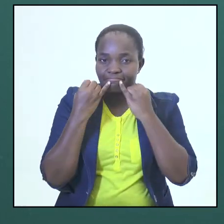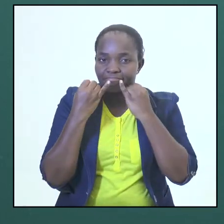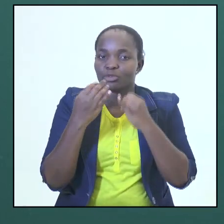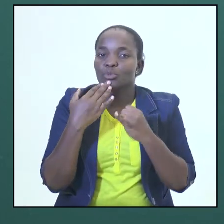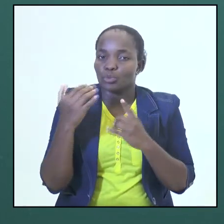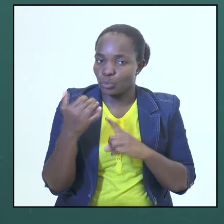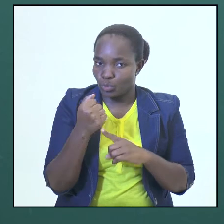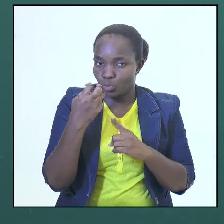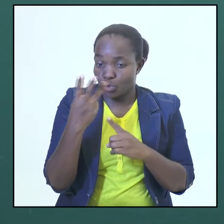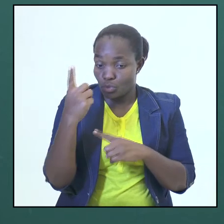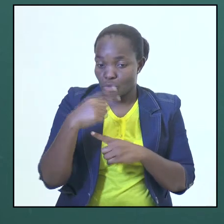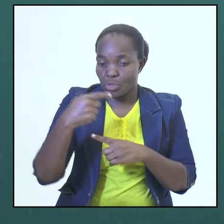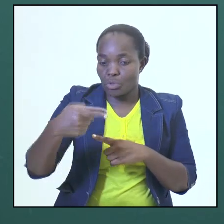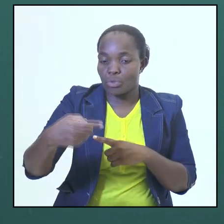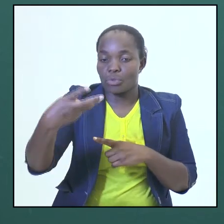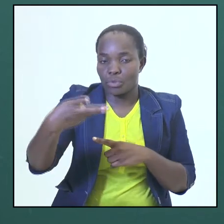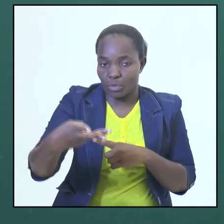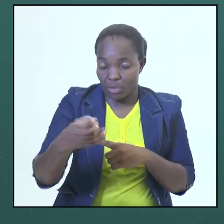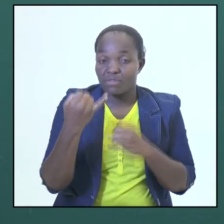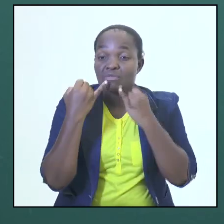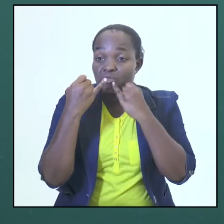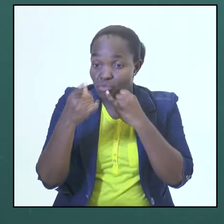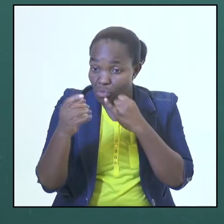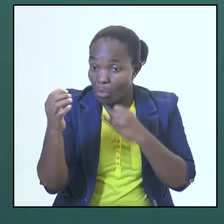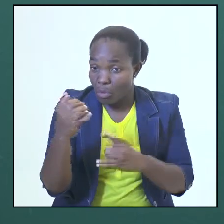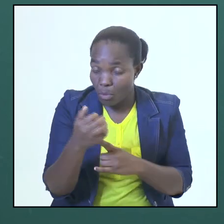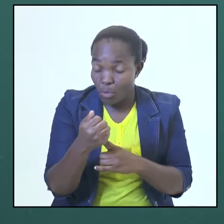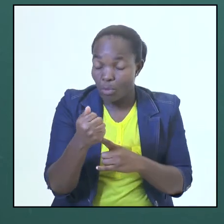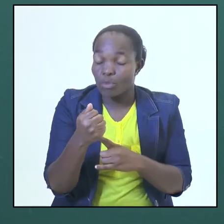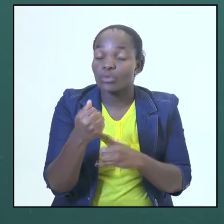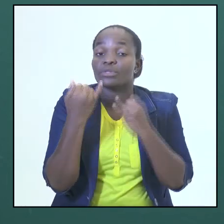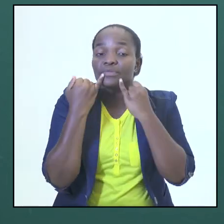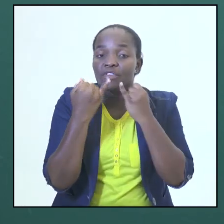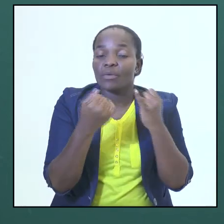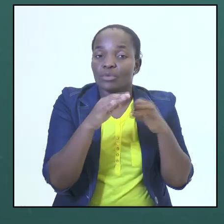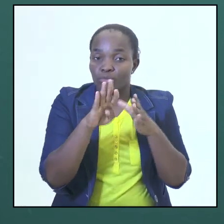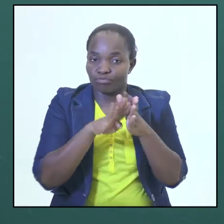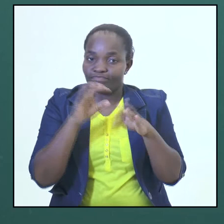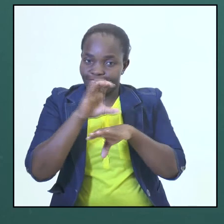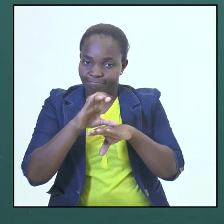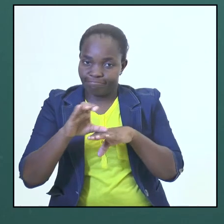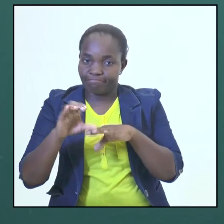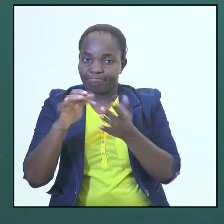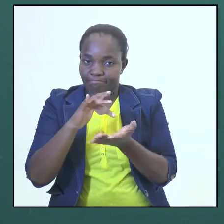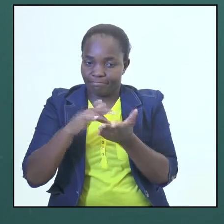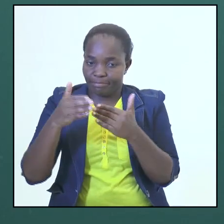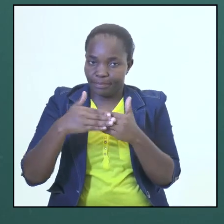days. And if you are the winner, we'll call you to collect your prize at the NAMCOL Center nearest to